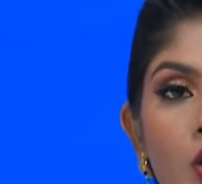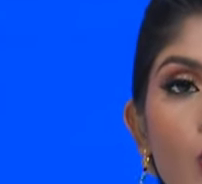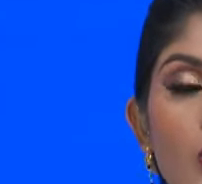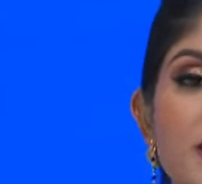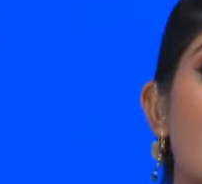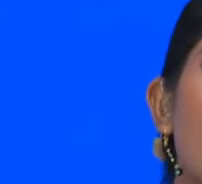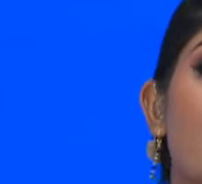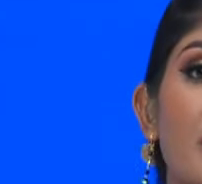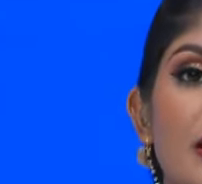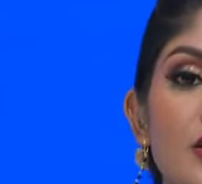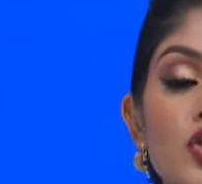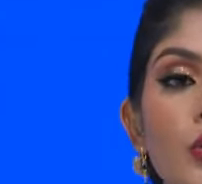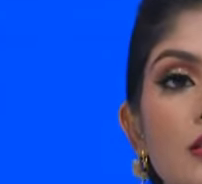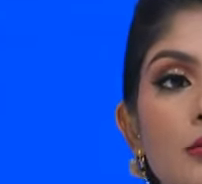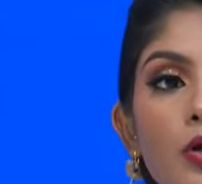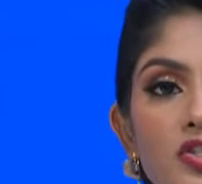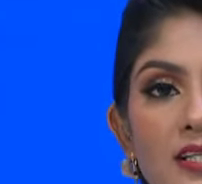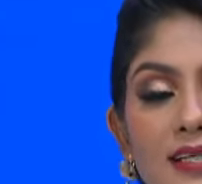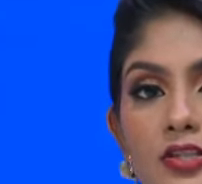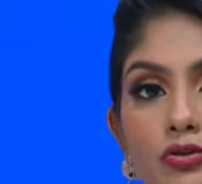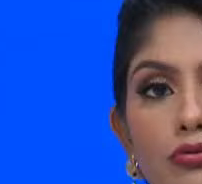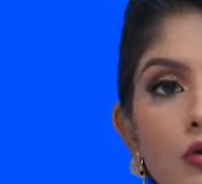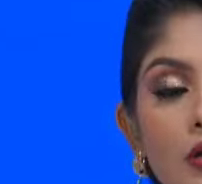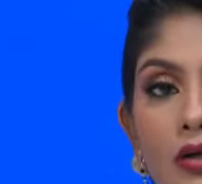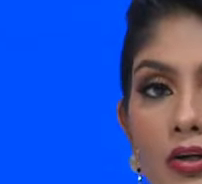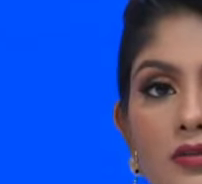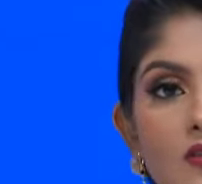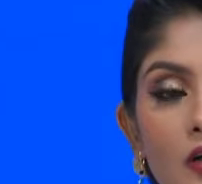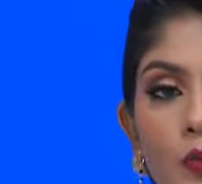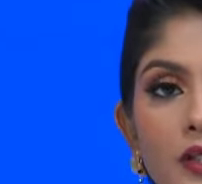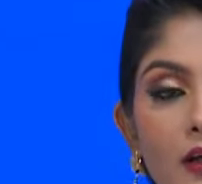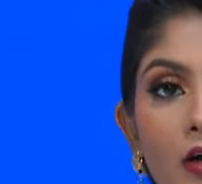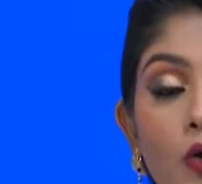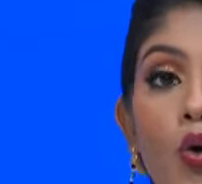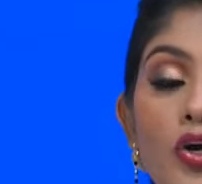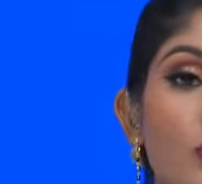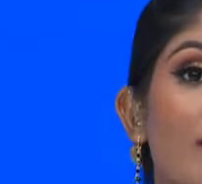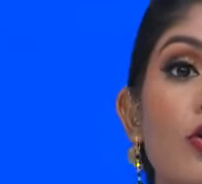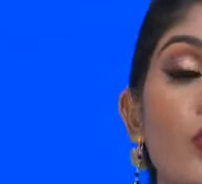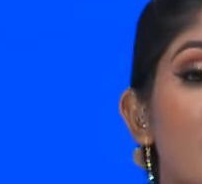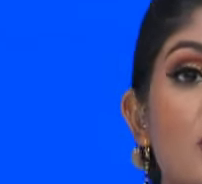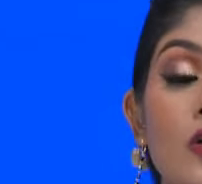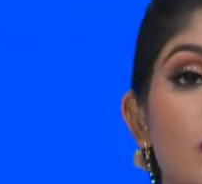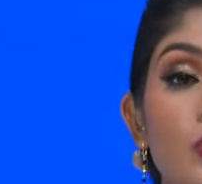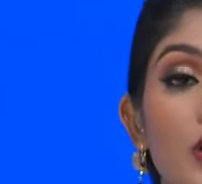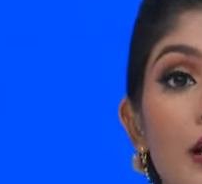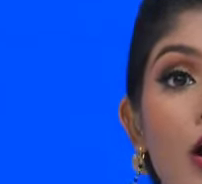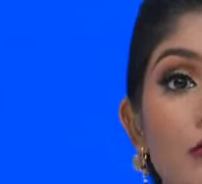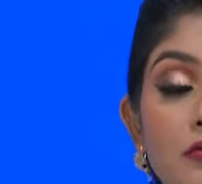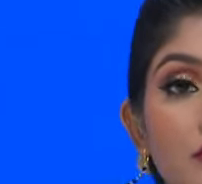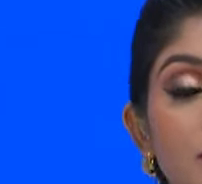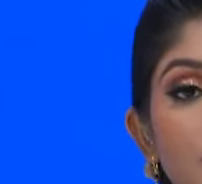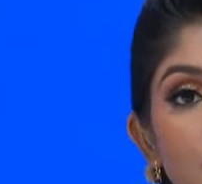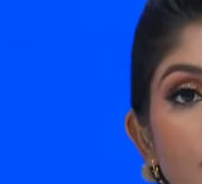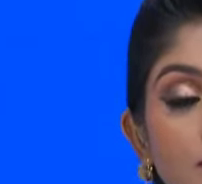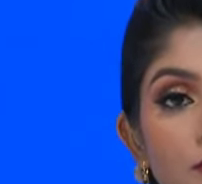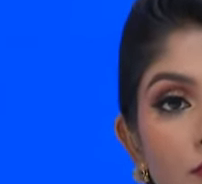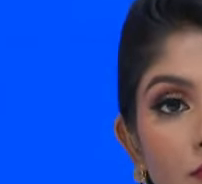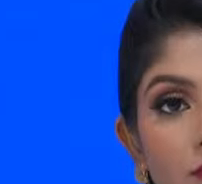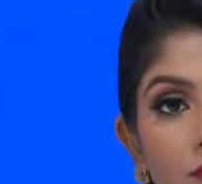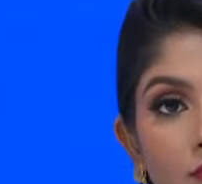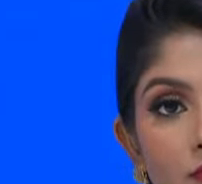deliver. What's some of the short-term projects that you're going to start working on, or you have already started working on?